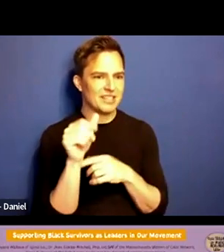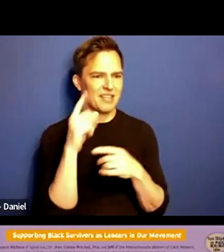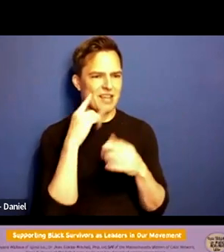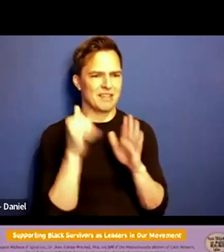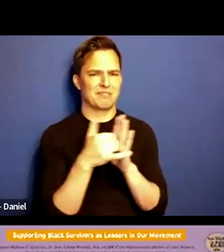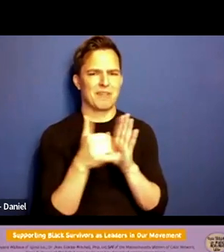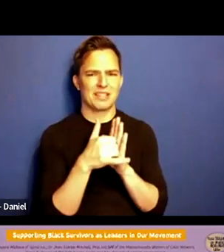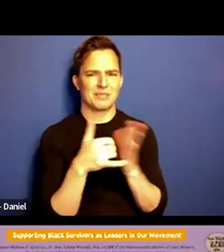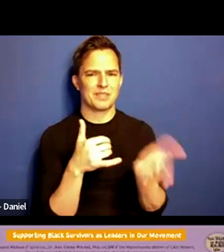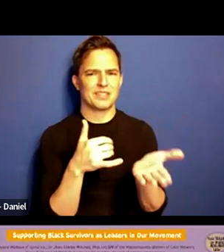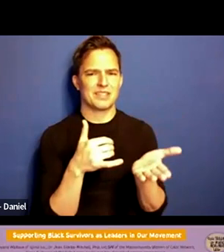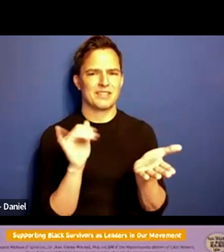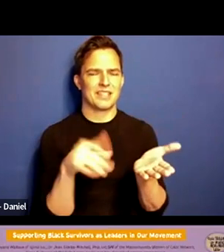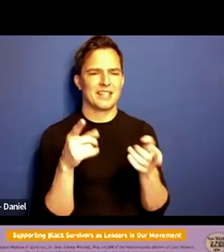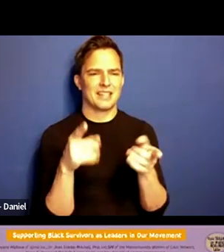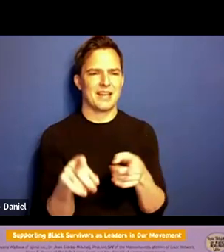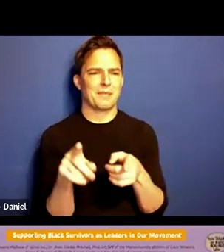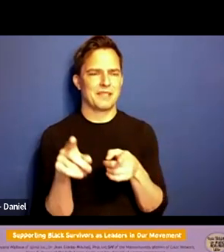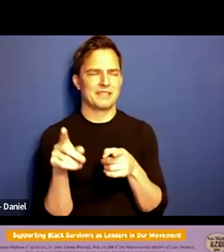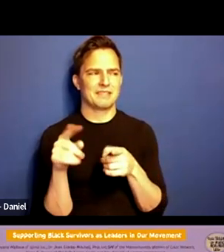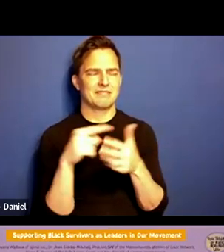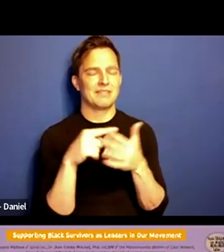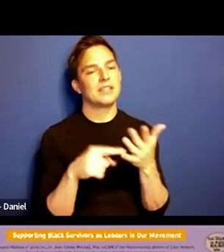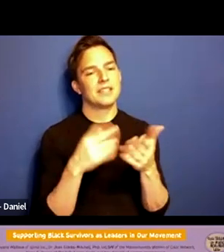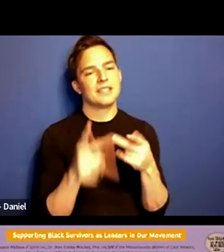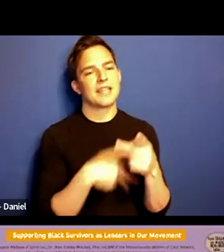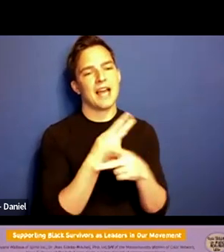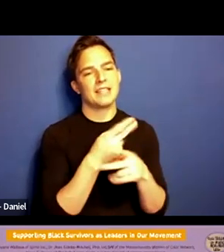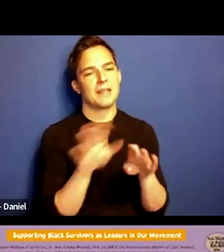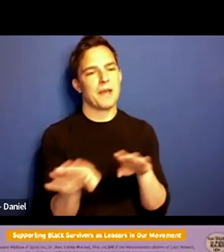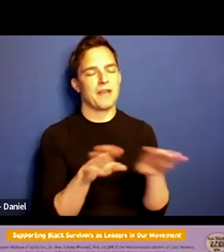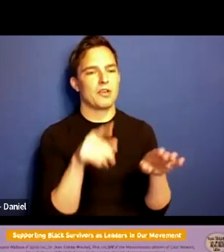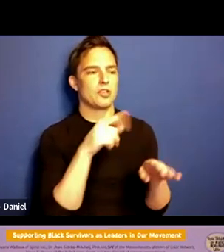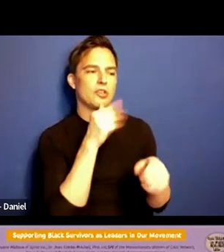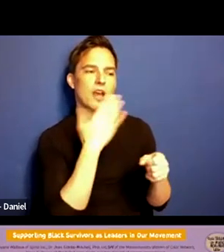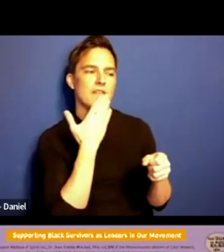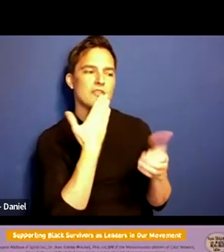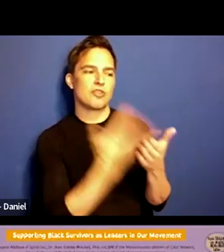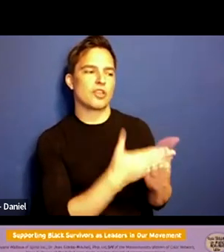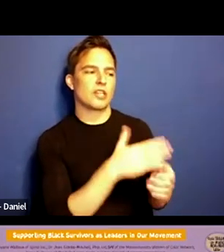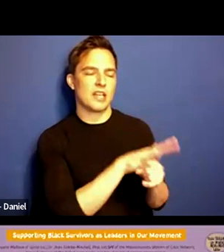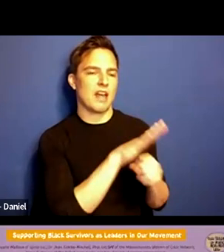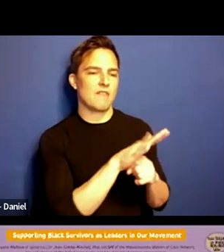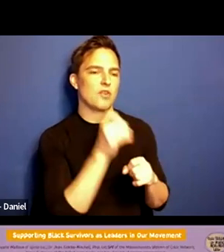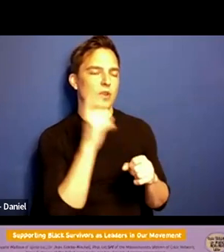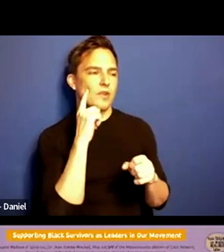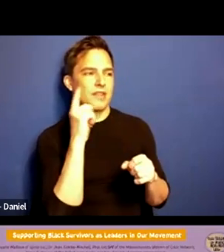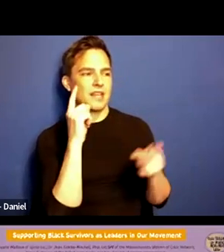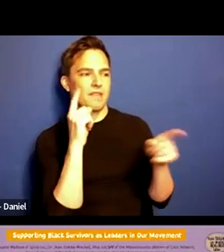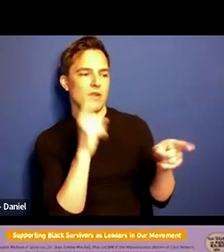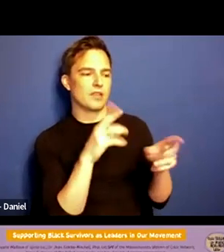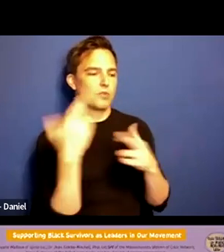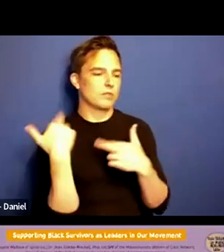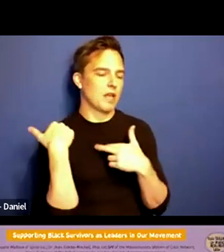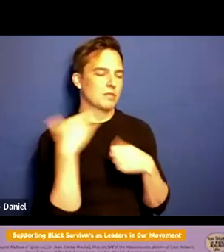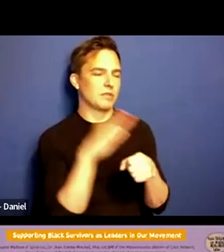impossible, for that to happen. So those kind of behaviors that you're not good enough, we don't think of you as responsible enough.